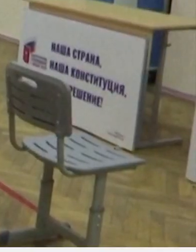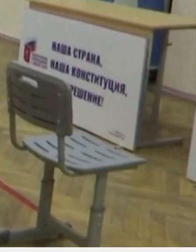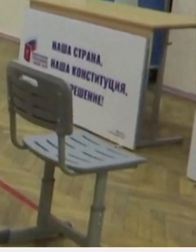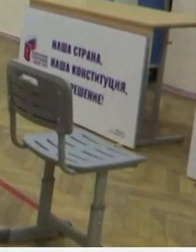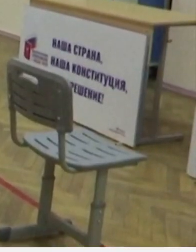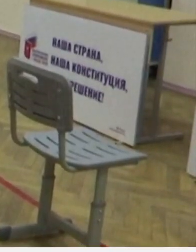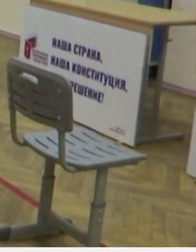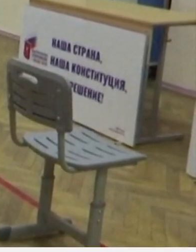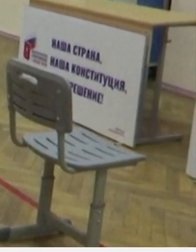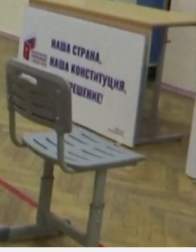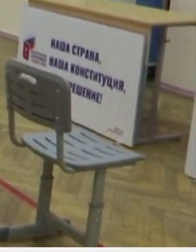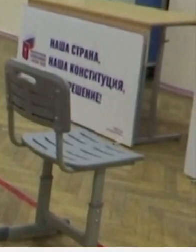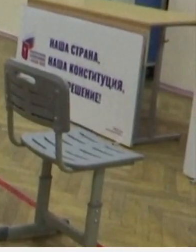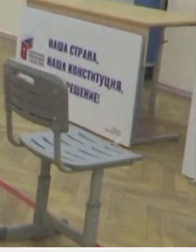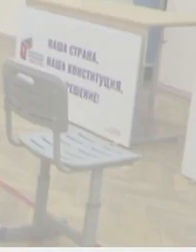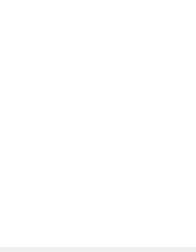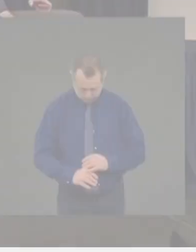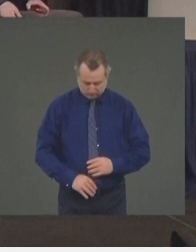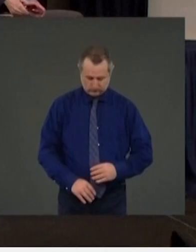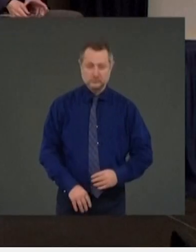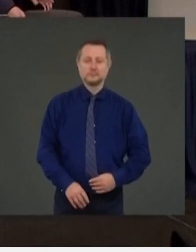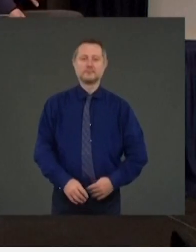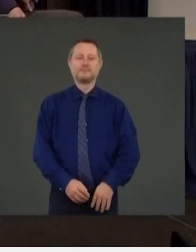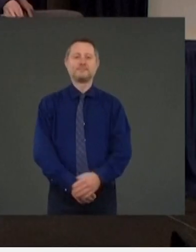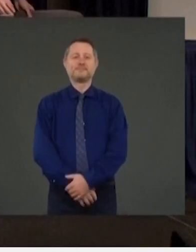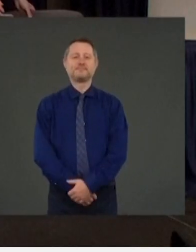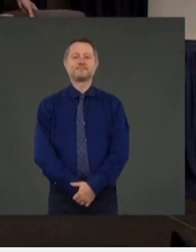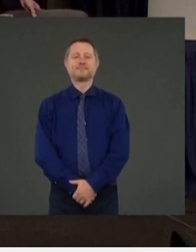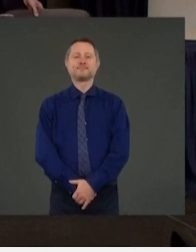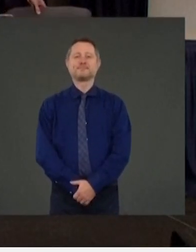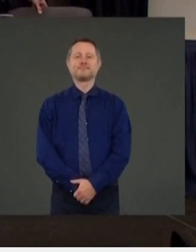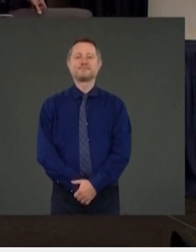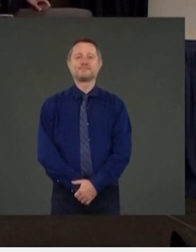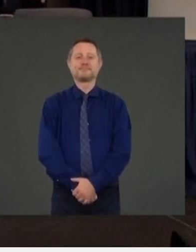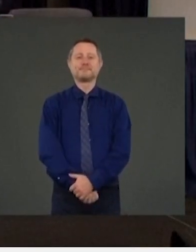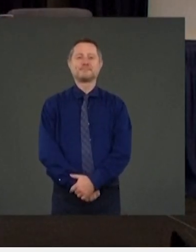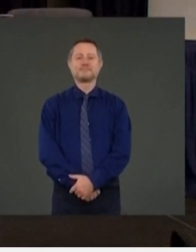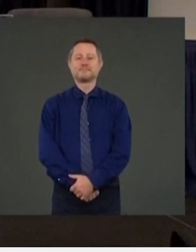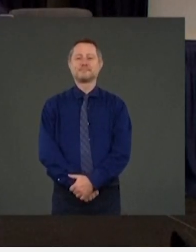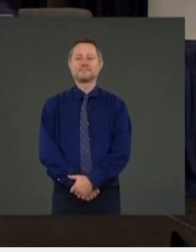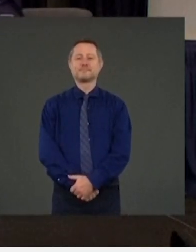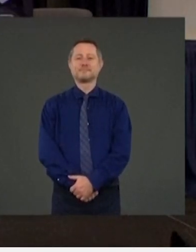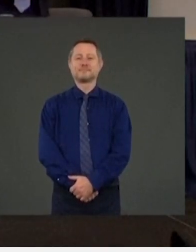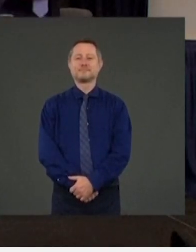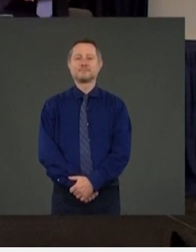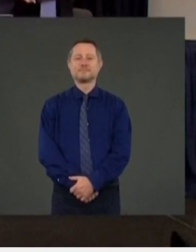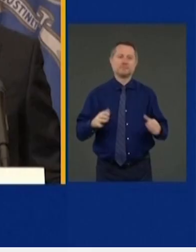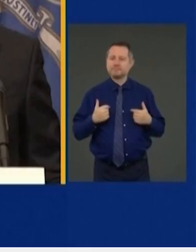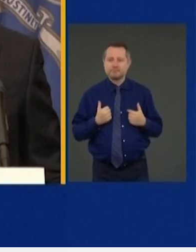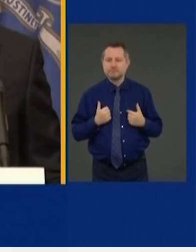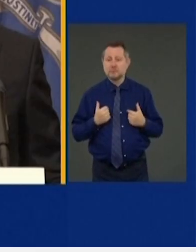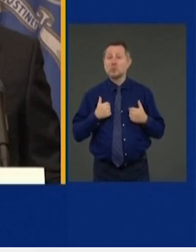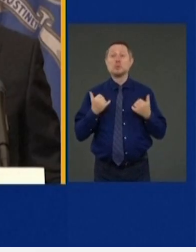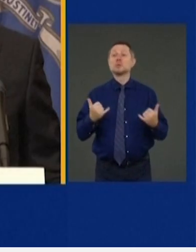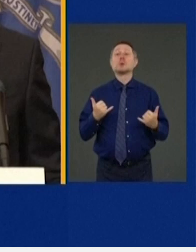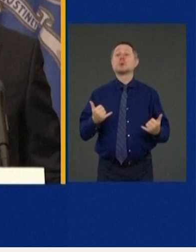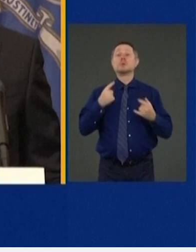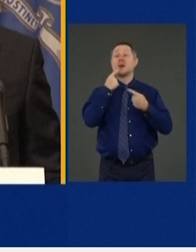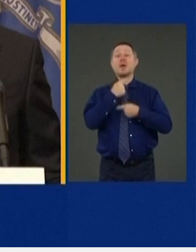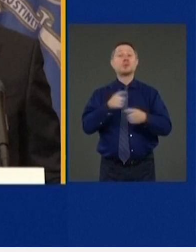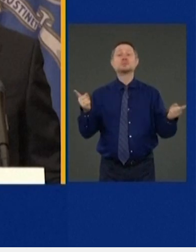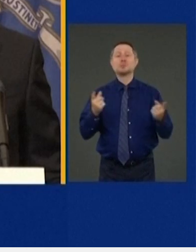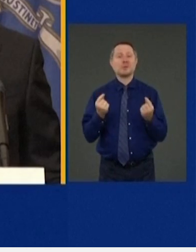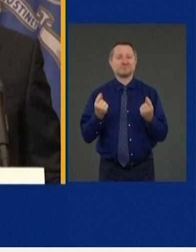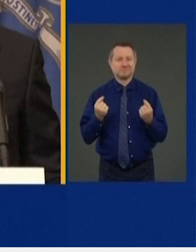until 2036. New York, New Jersey, and Connecticut are telling travelers from